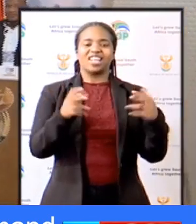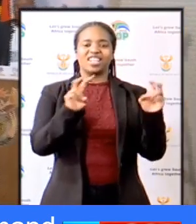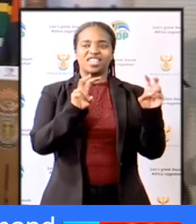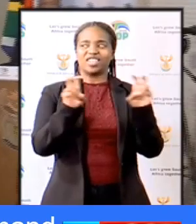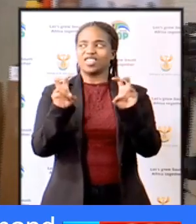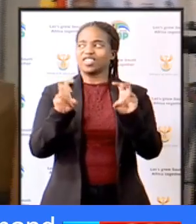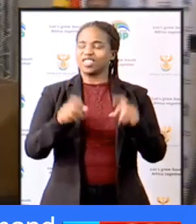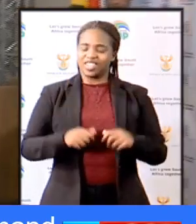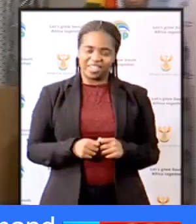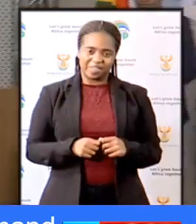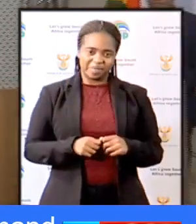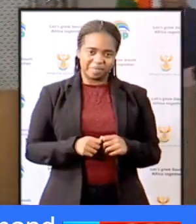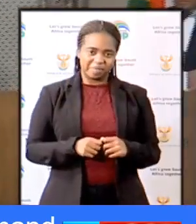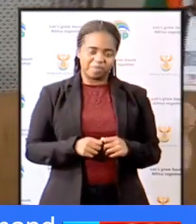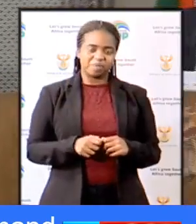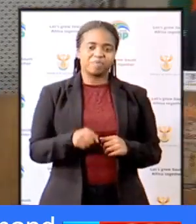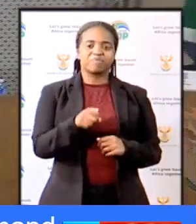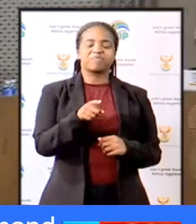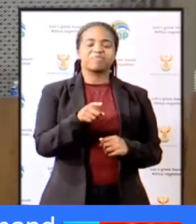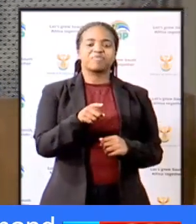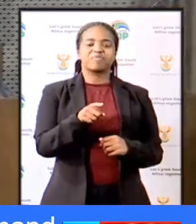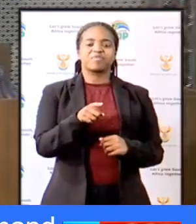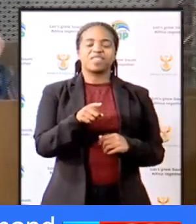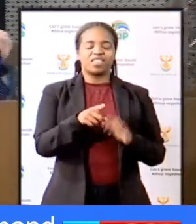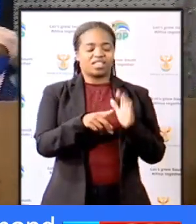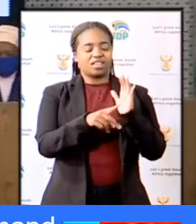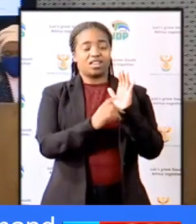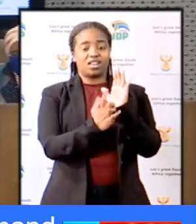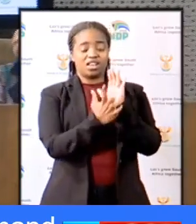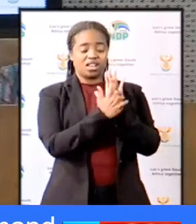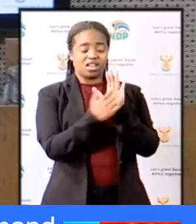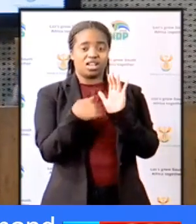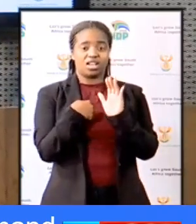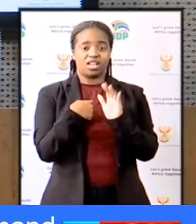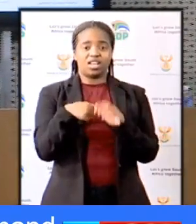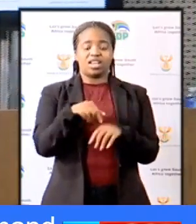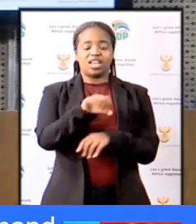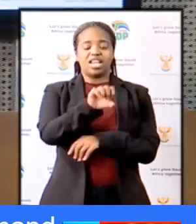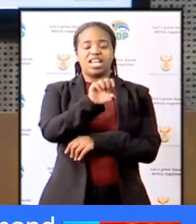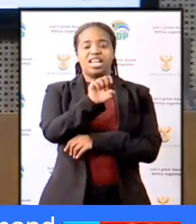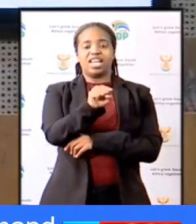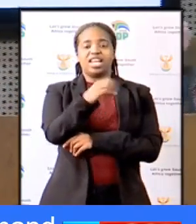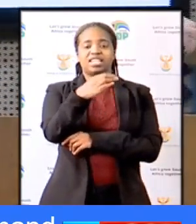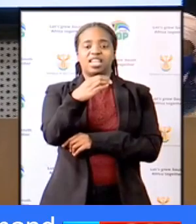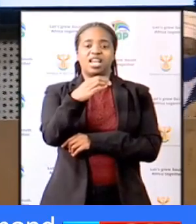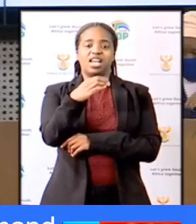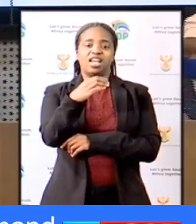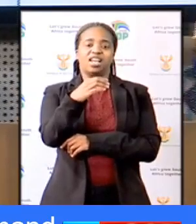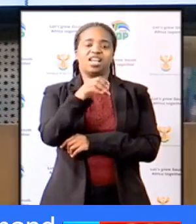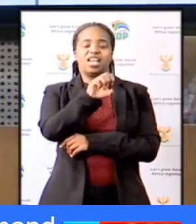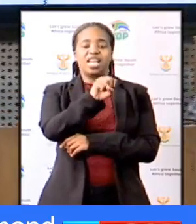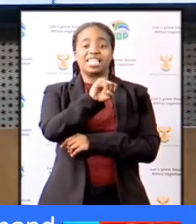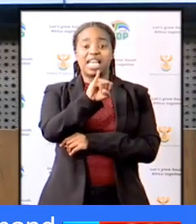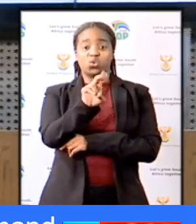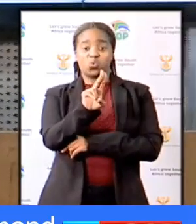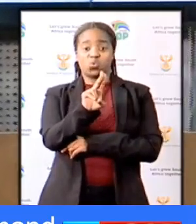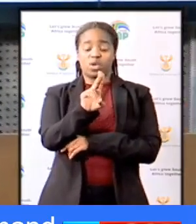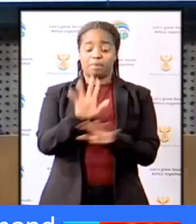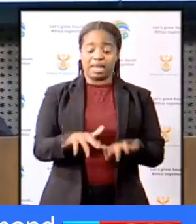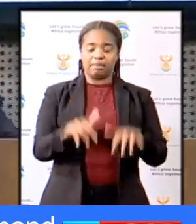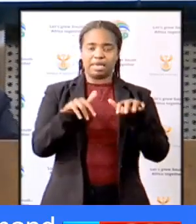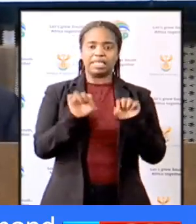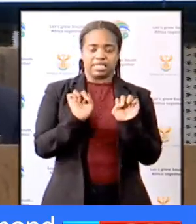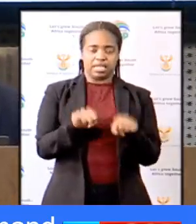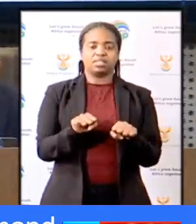the proclamation that has been reported by the SIU to Parliament. It is indeed on